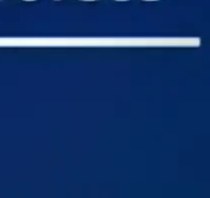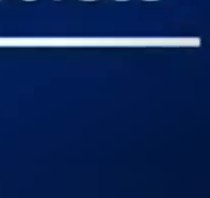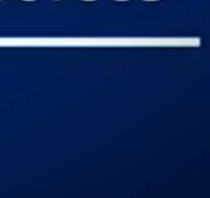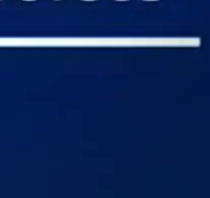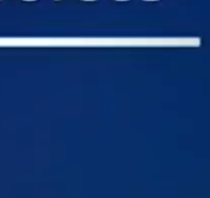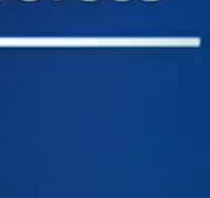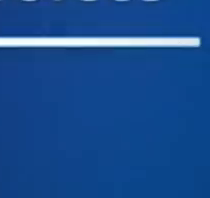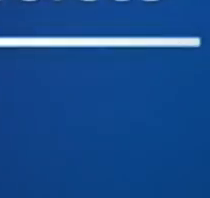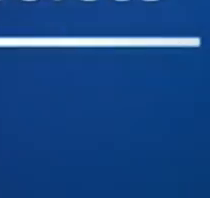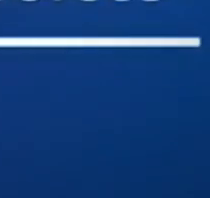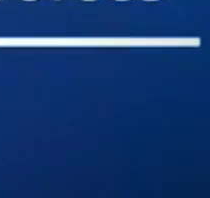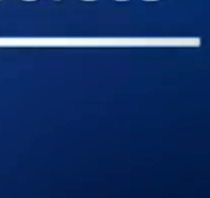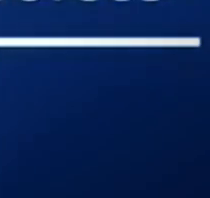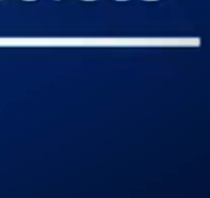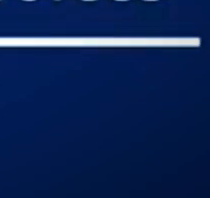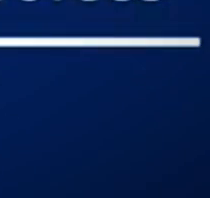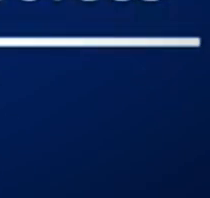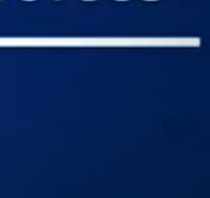choices.